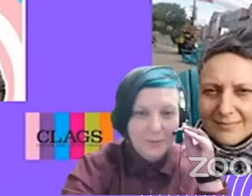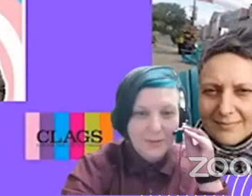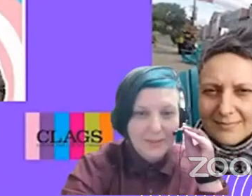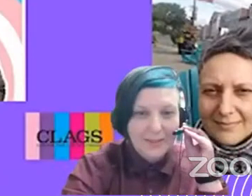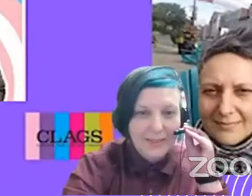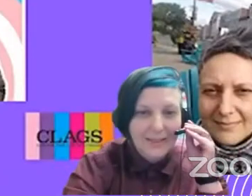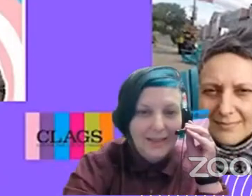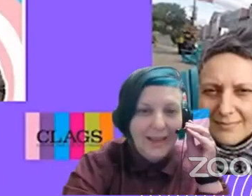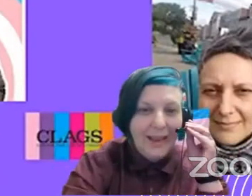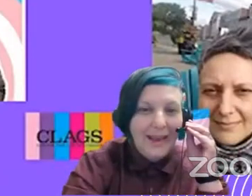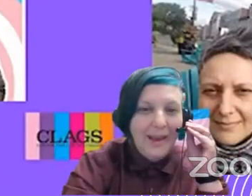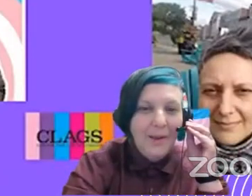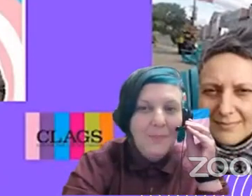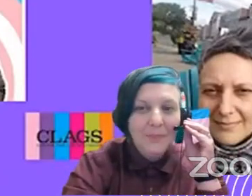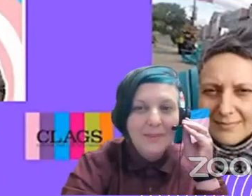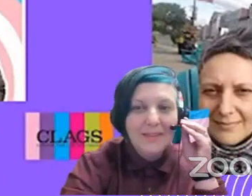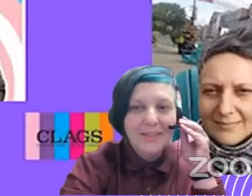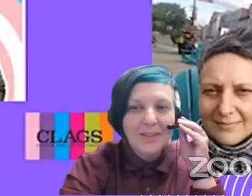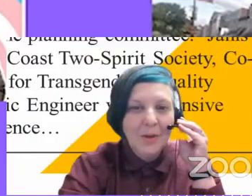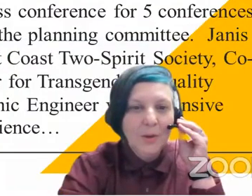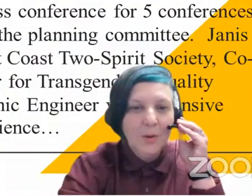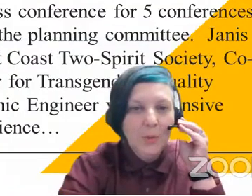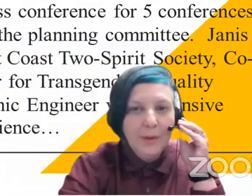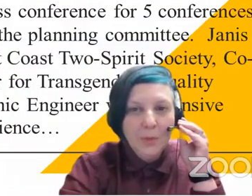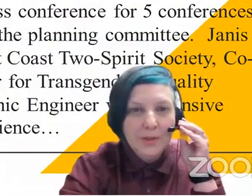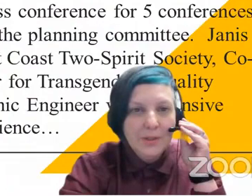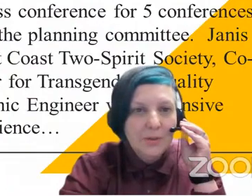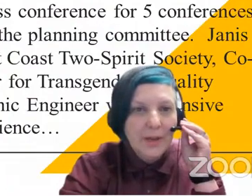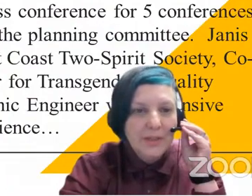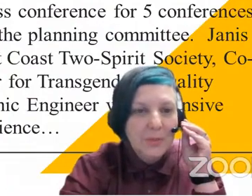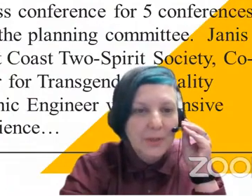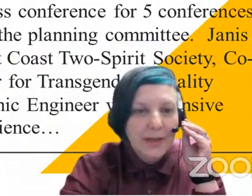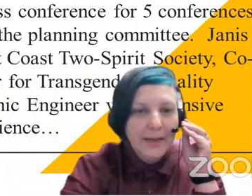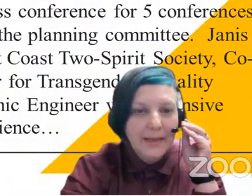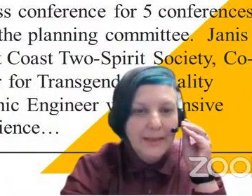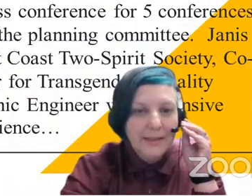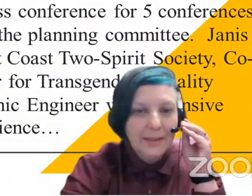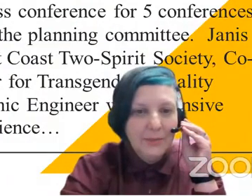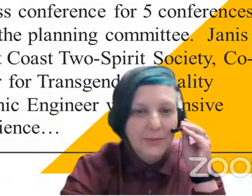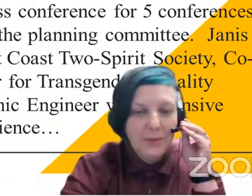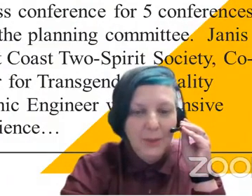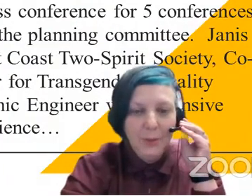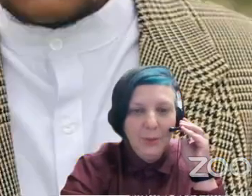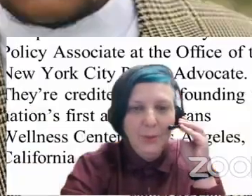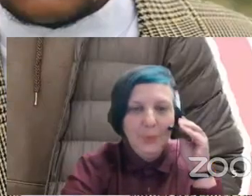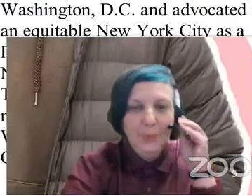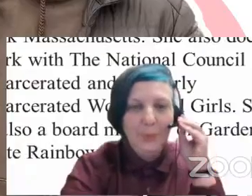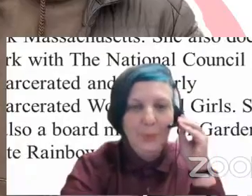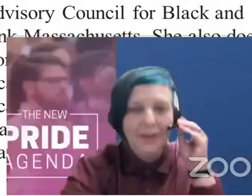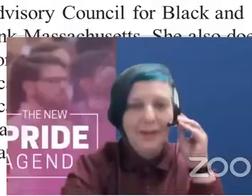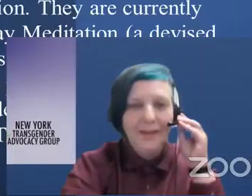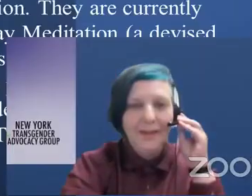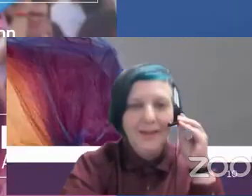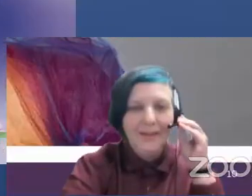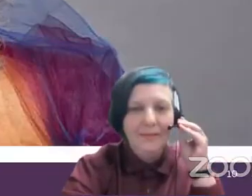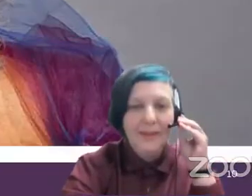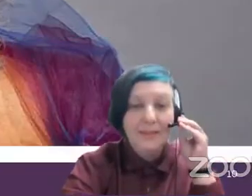Thank you, Sid. So what I just want to highlight a